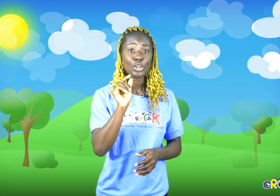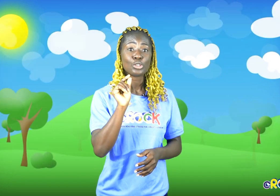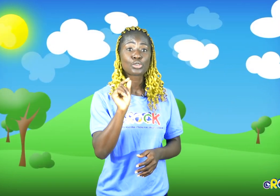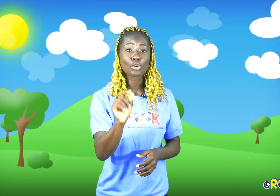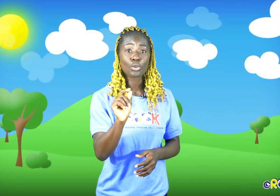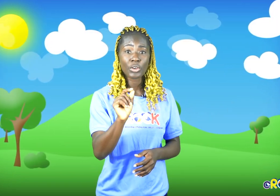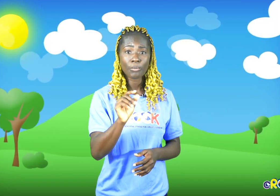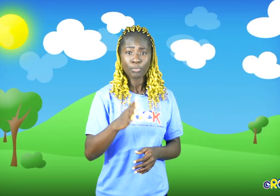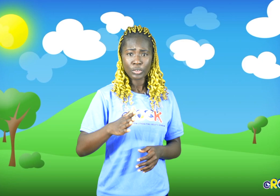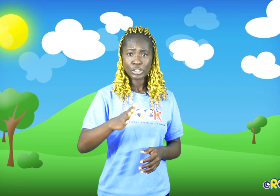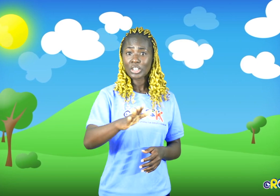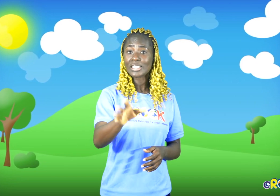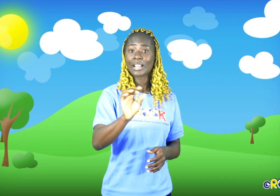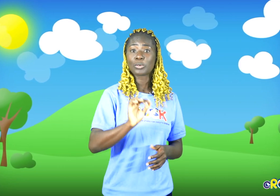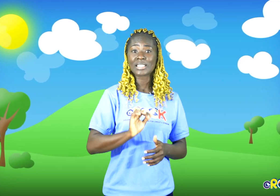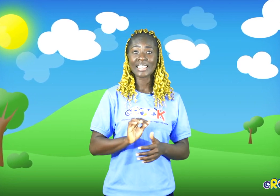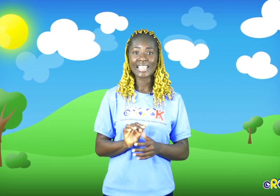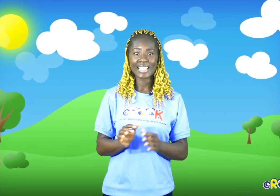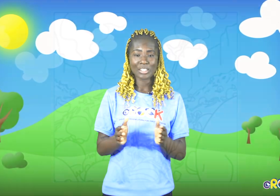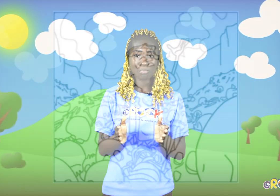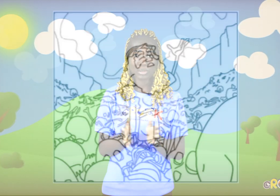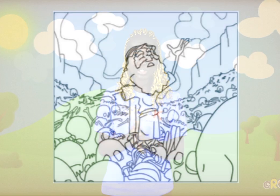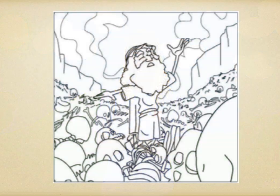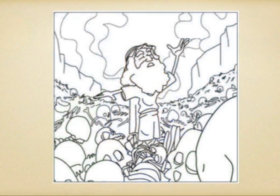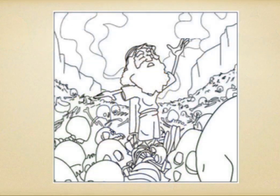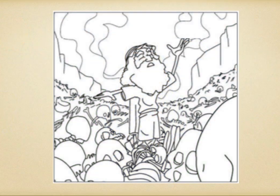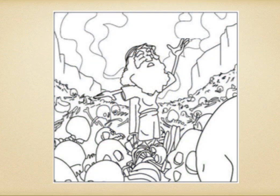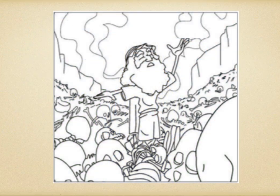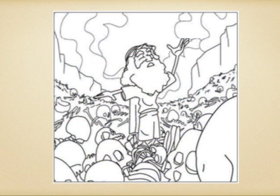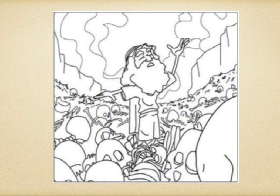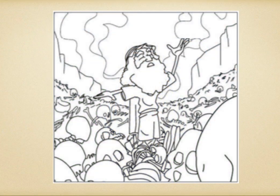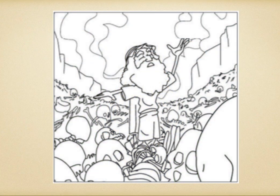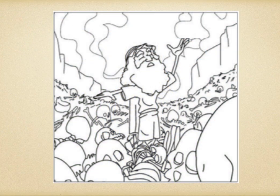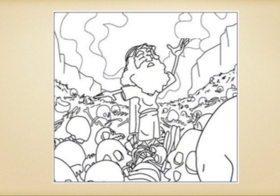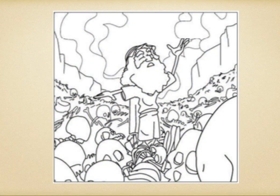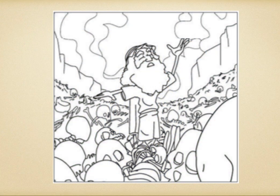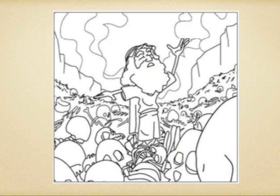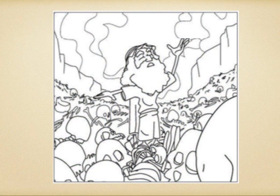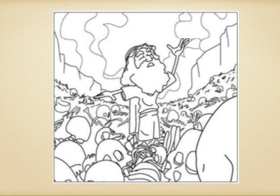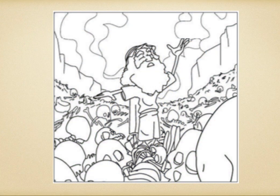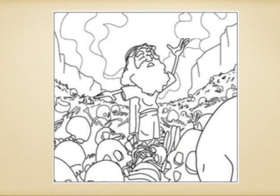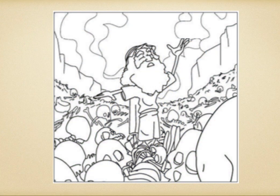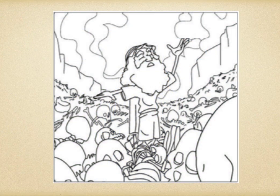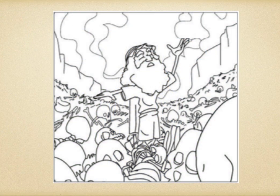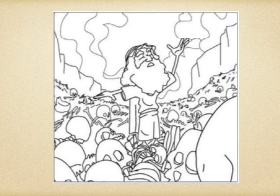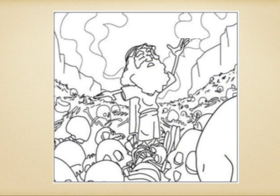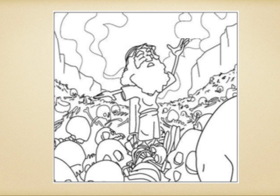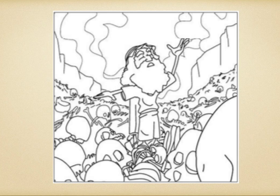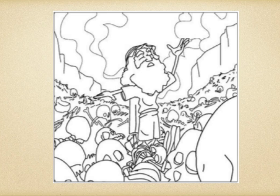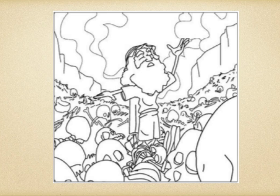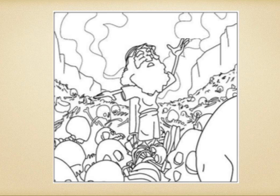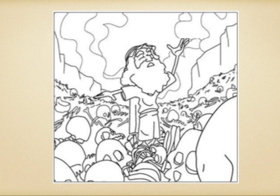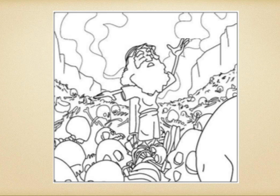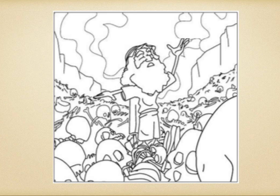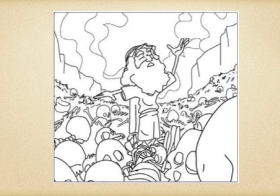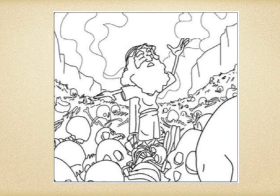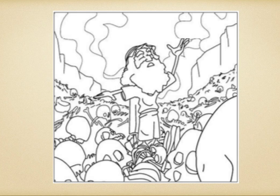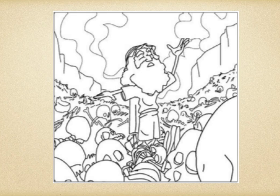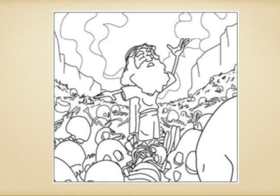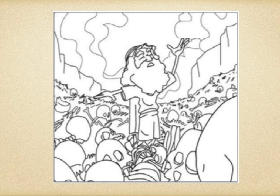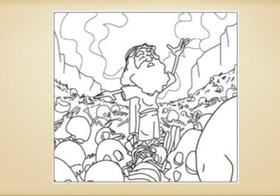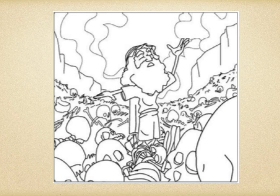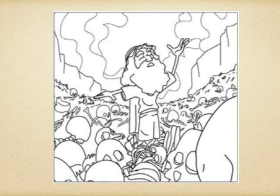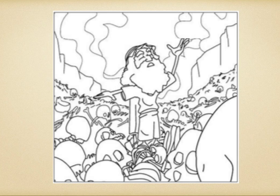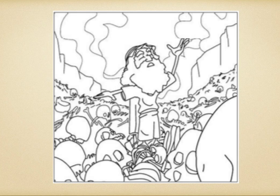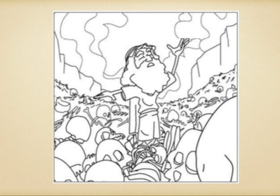interesting story. Just like we see in the picture. Can you see that picture? God took Ezekiel,